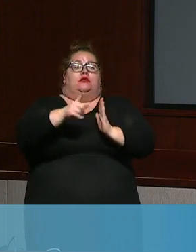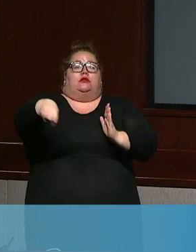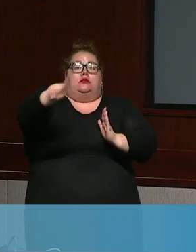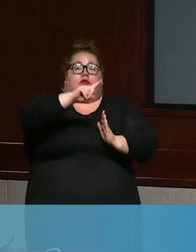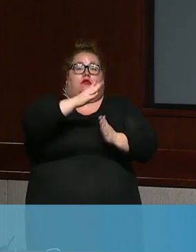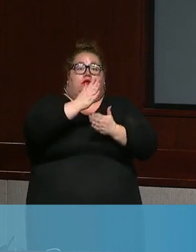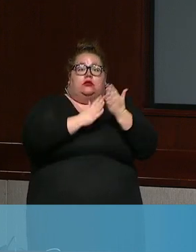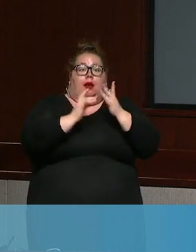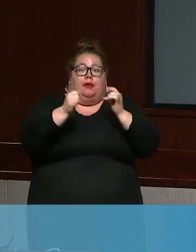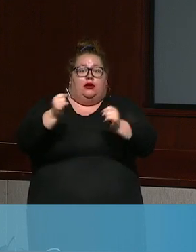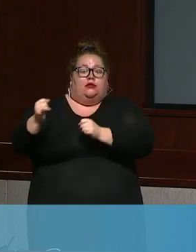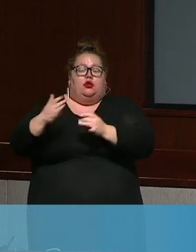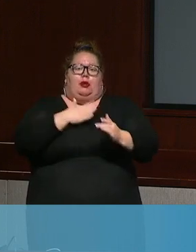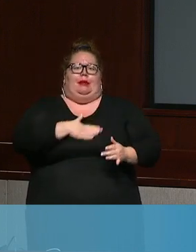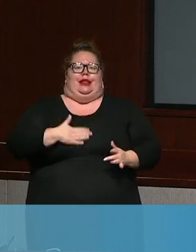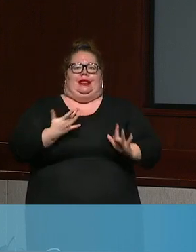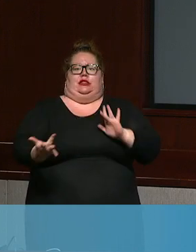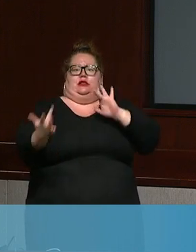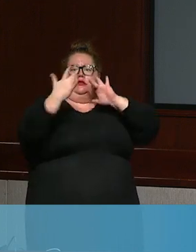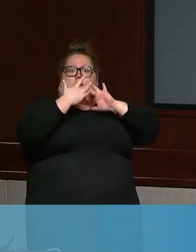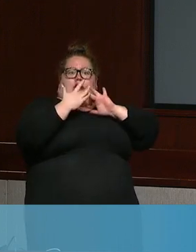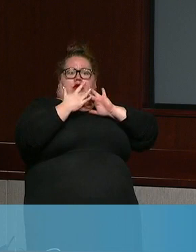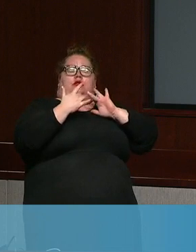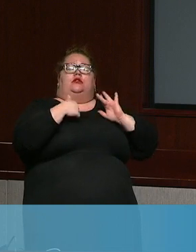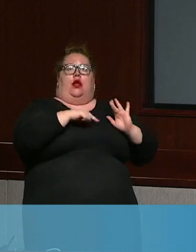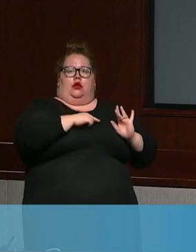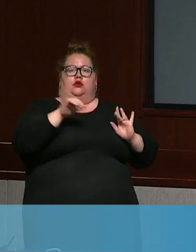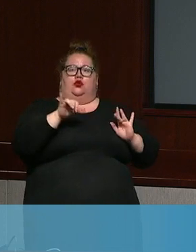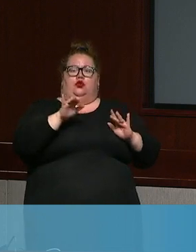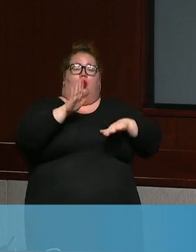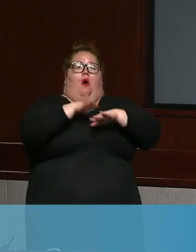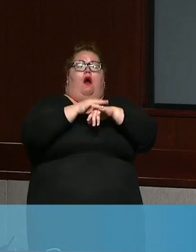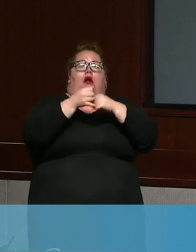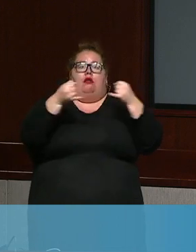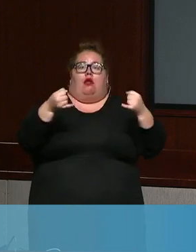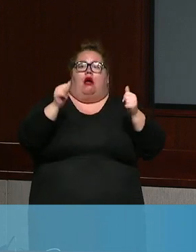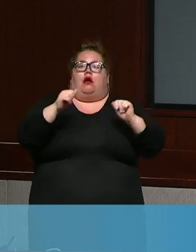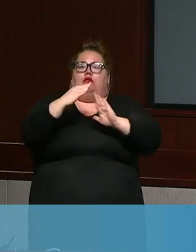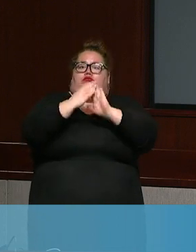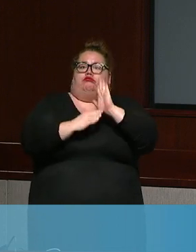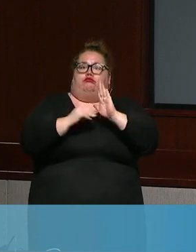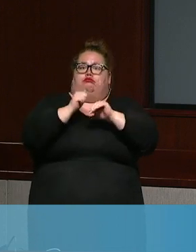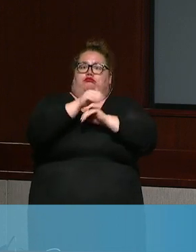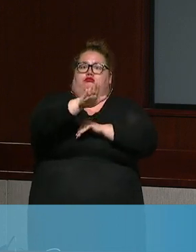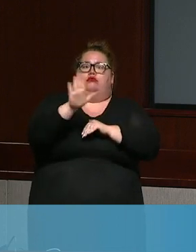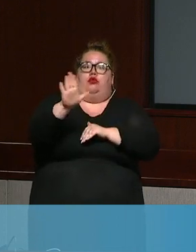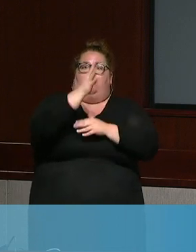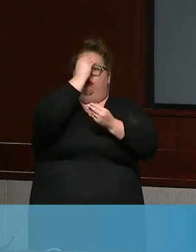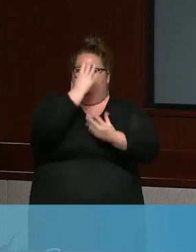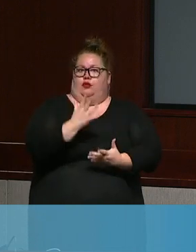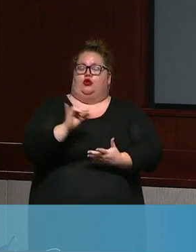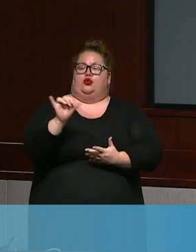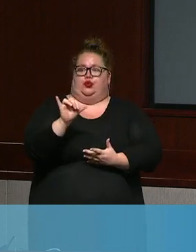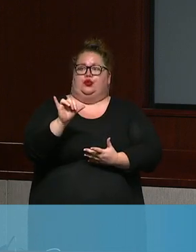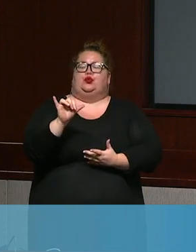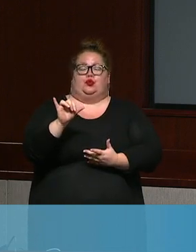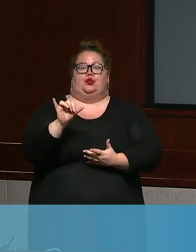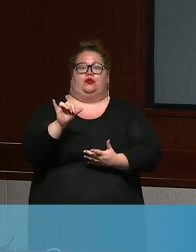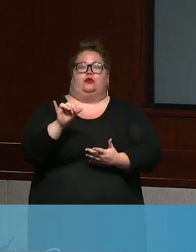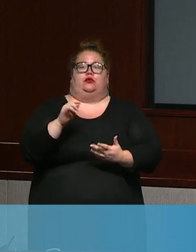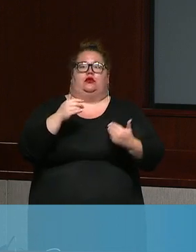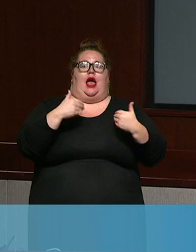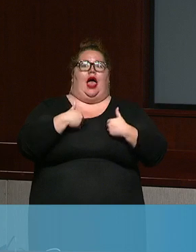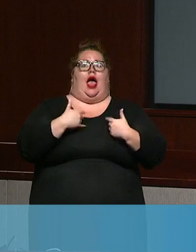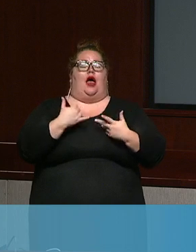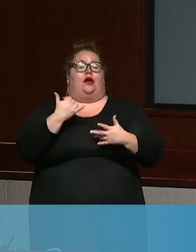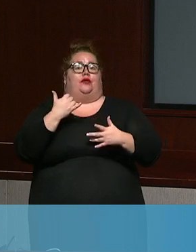Kern County website where patients can submit their information to report some of the information we typically ask over the